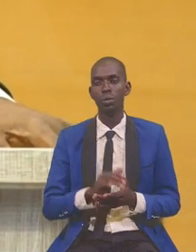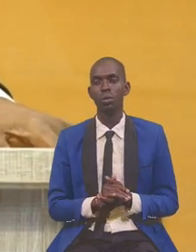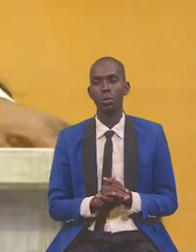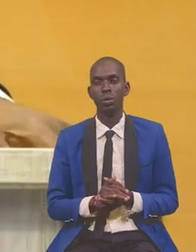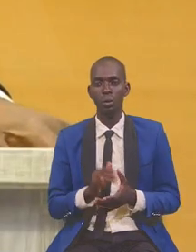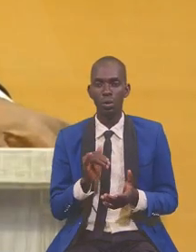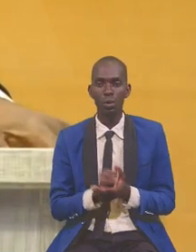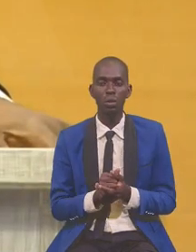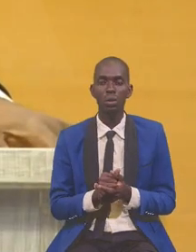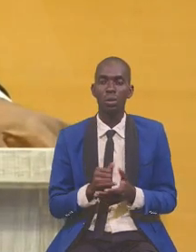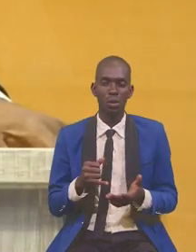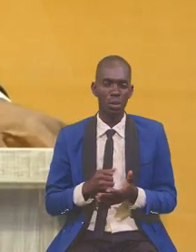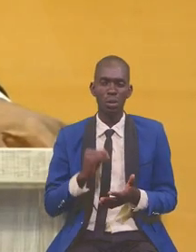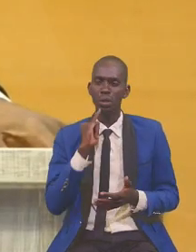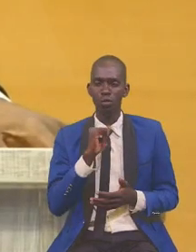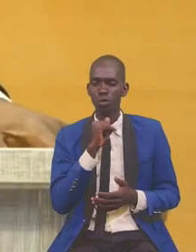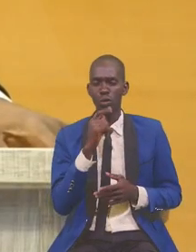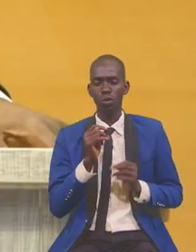it's not the human spirit.